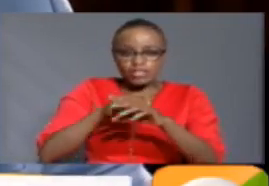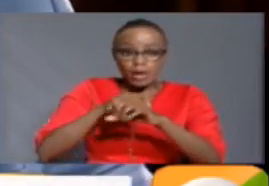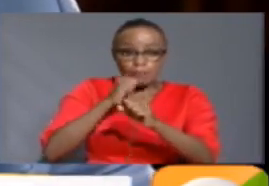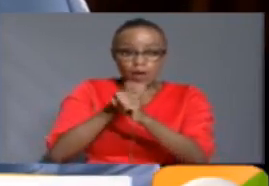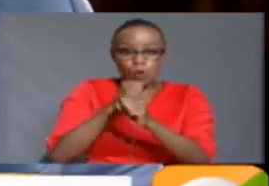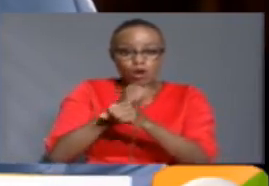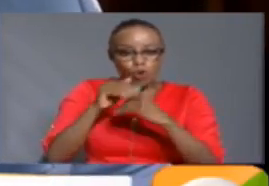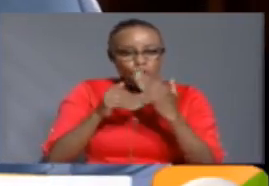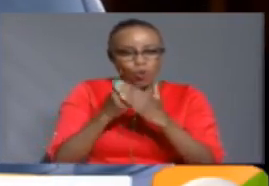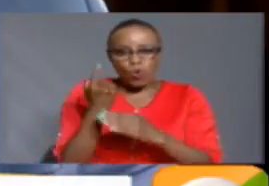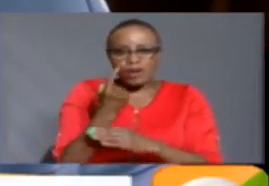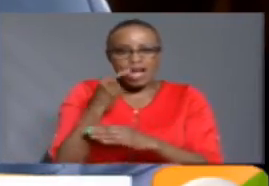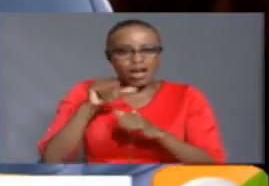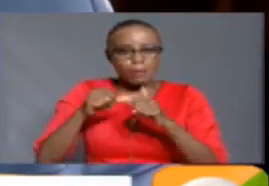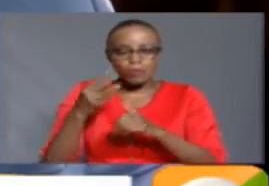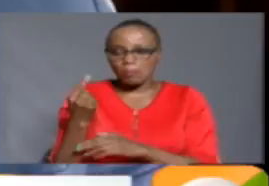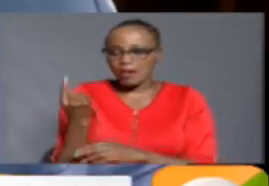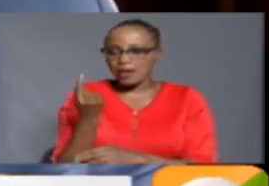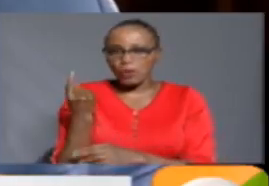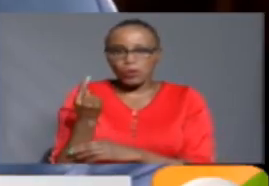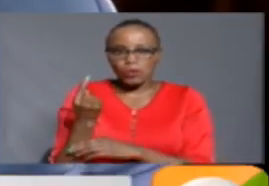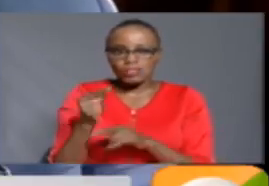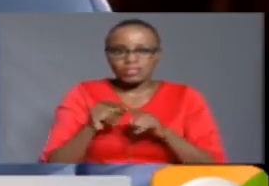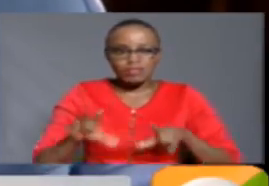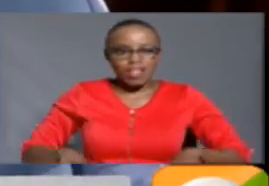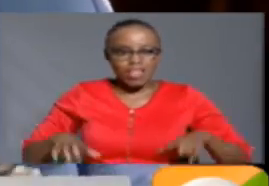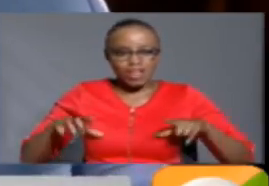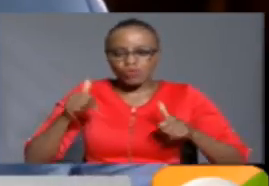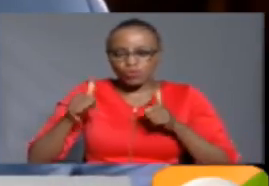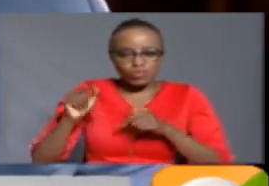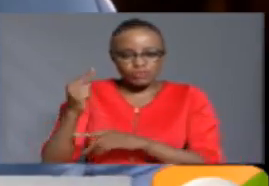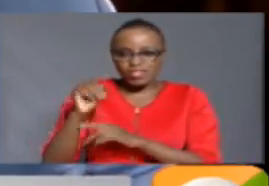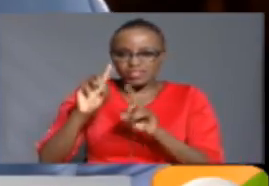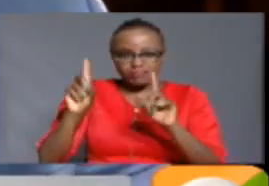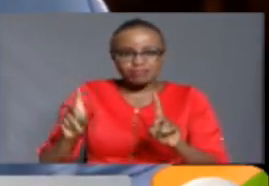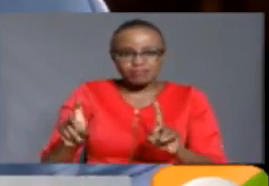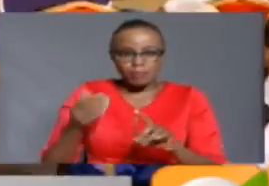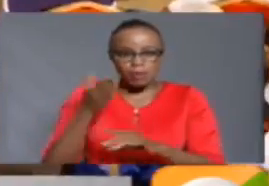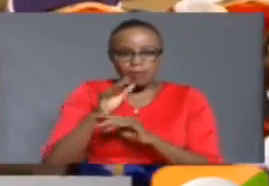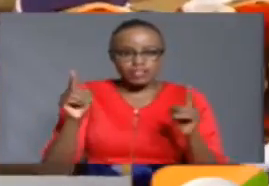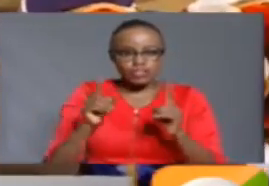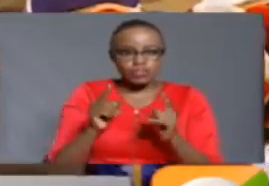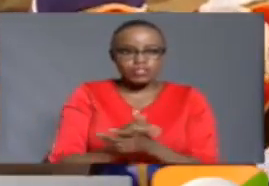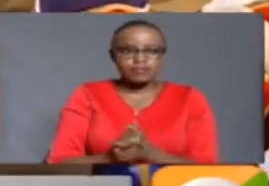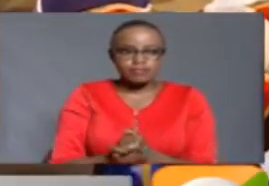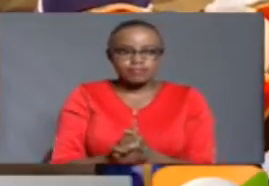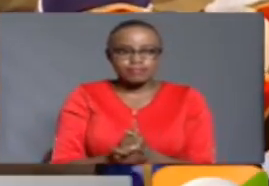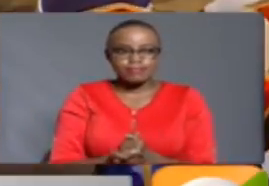whether this is all about the money and life. Which one comes first? We'll be back in a bit.